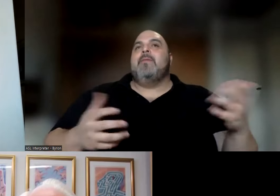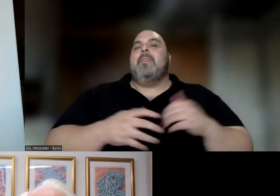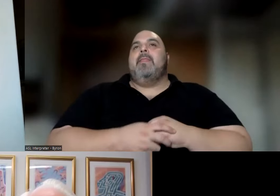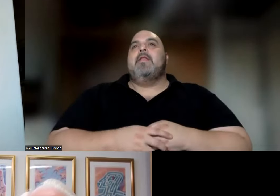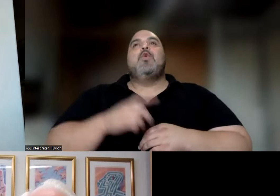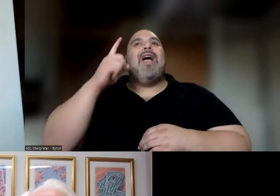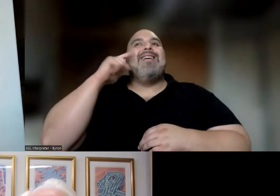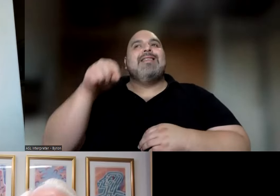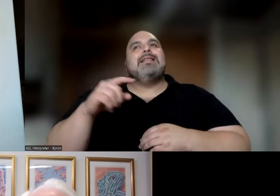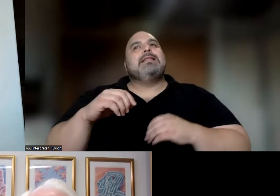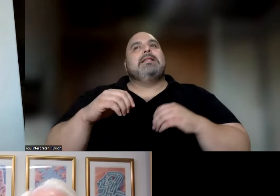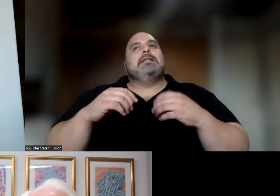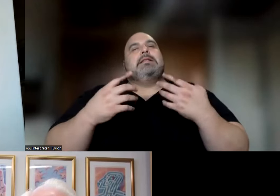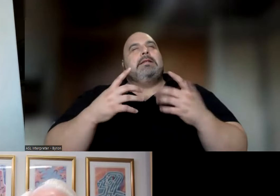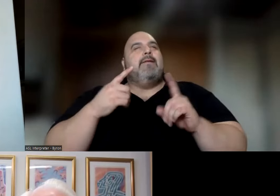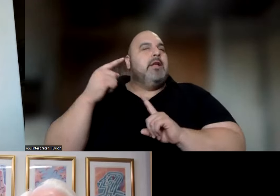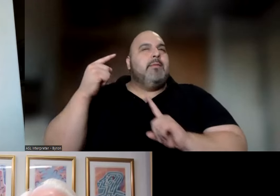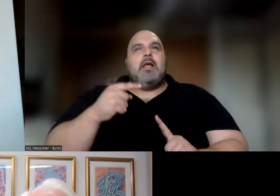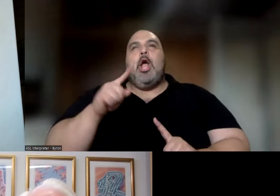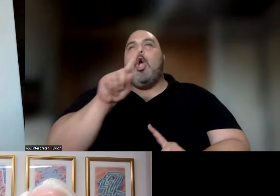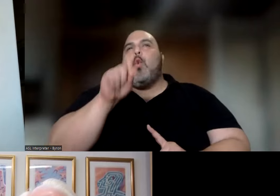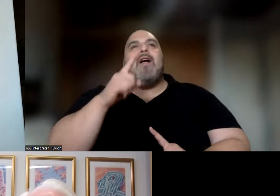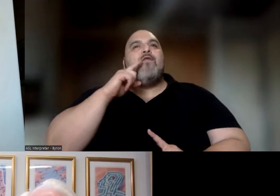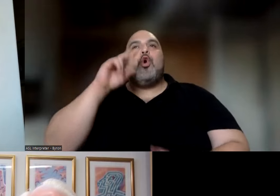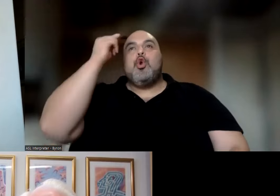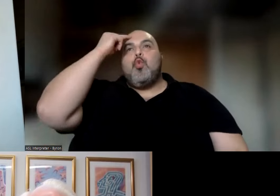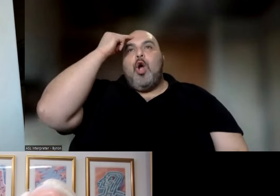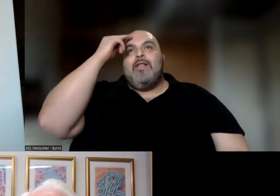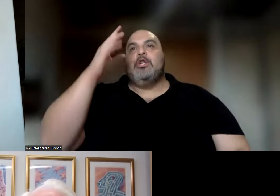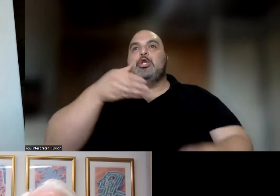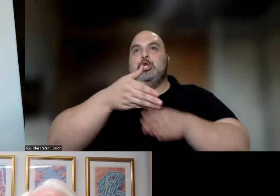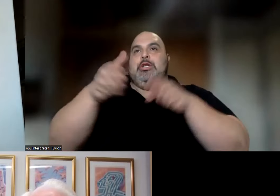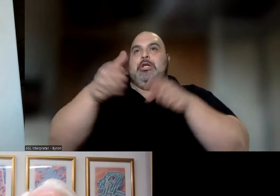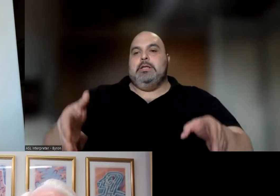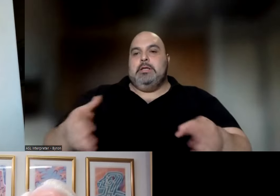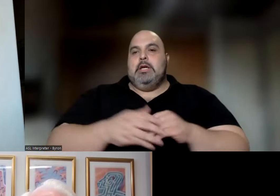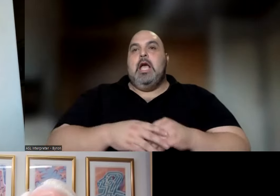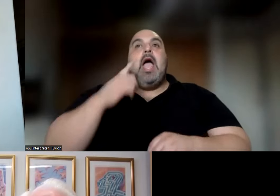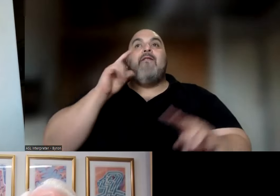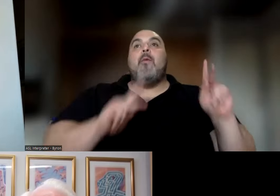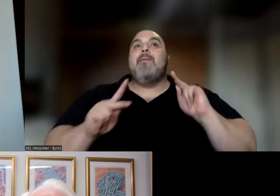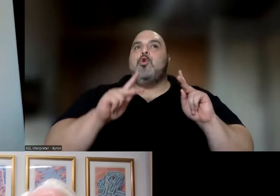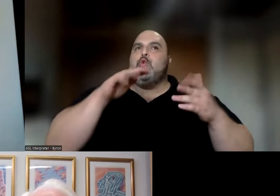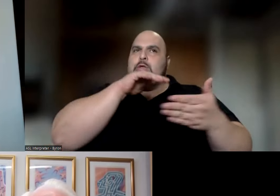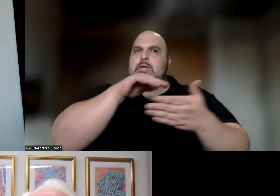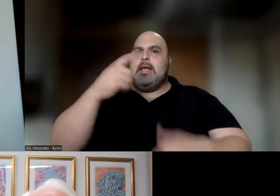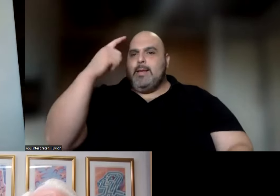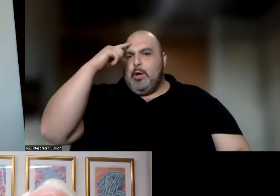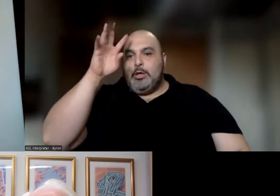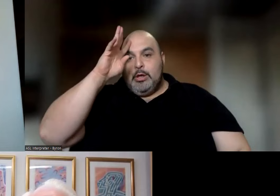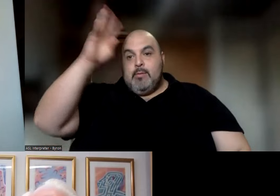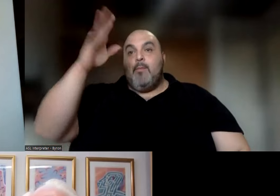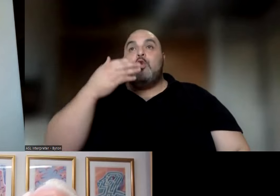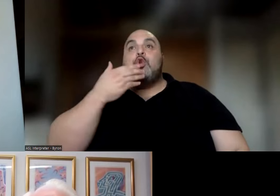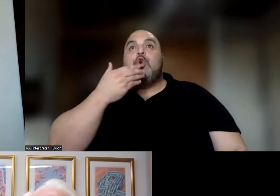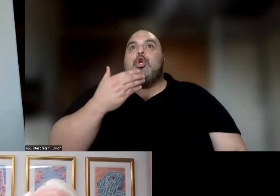this is fundamentally a question for neurologists and for those who study the brain to kind of come up with a really